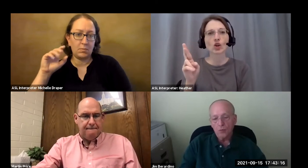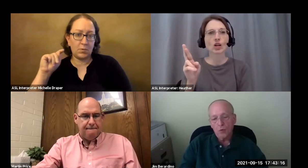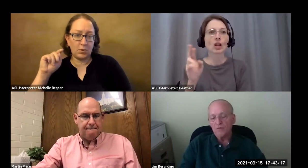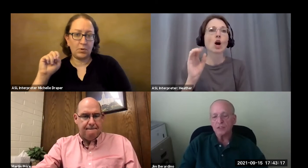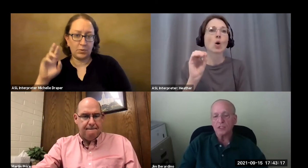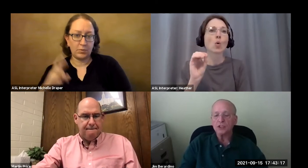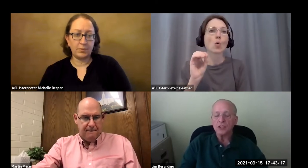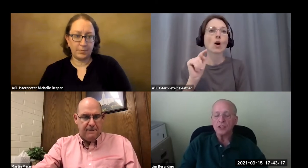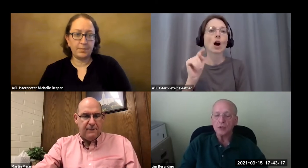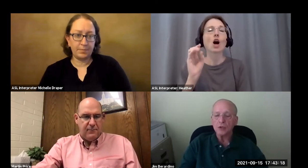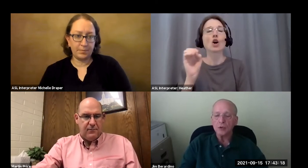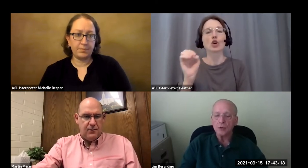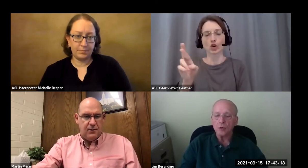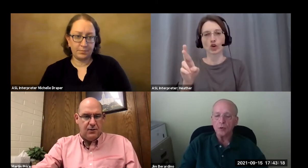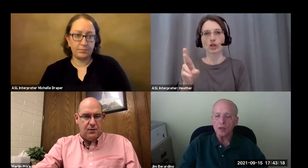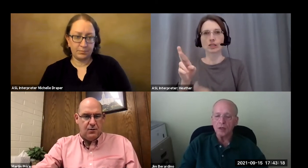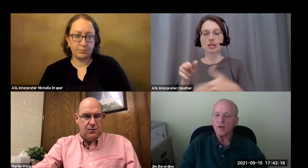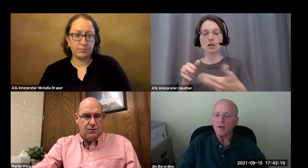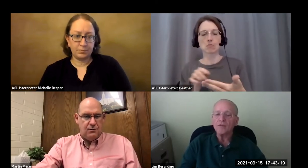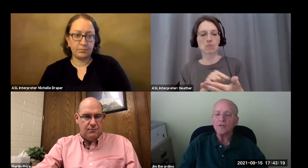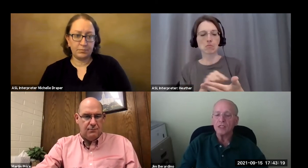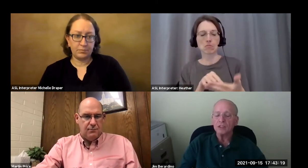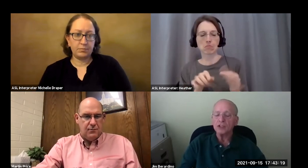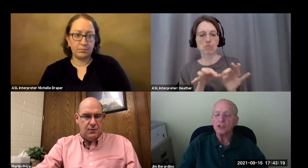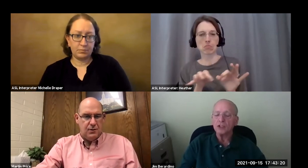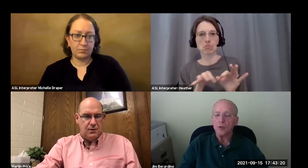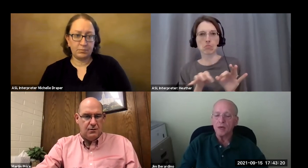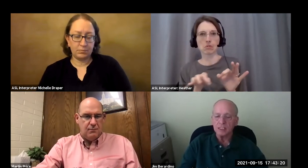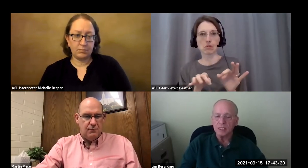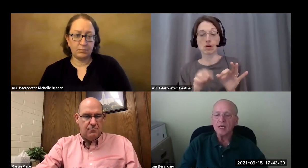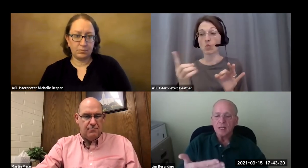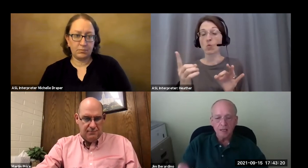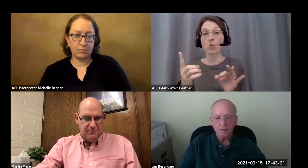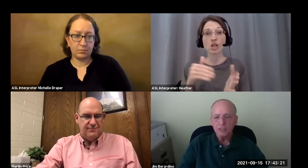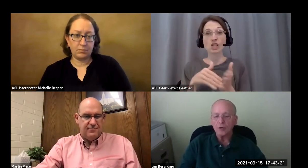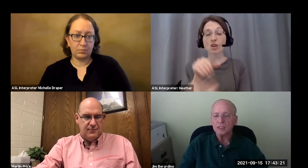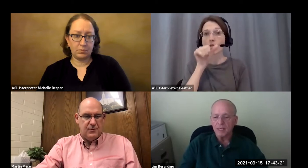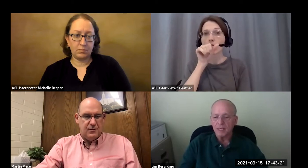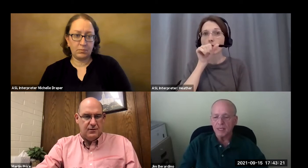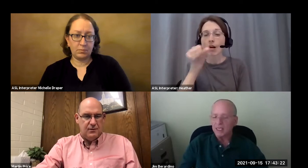with me. I've had one physician who loved it so much, he